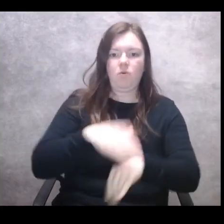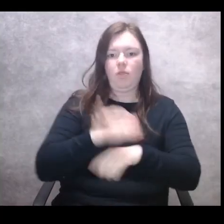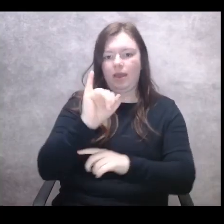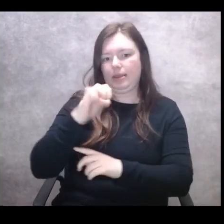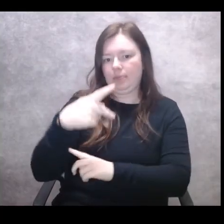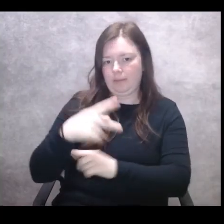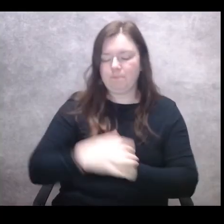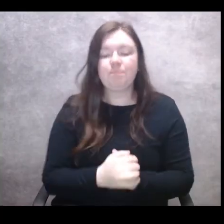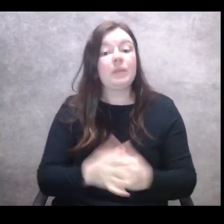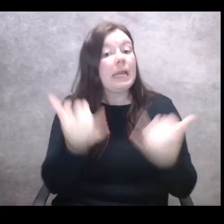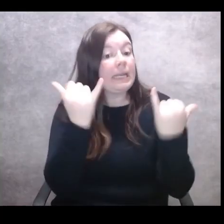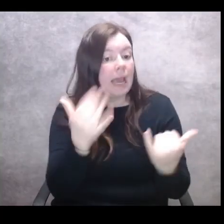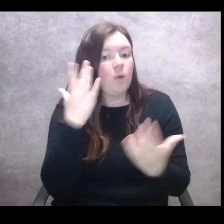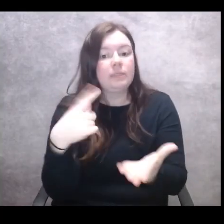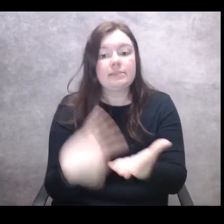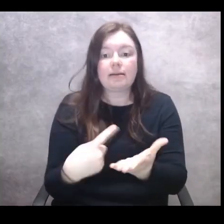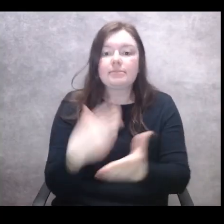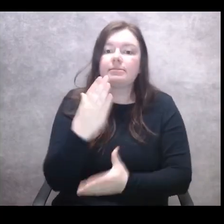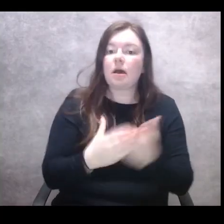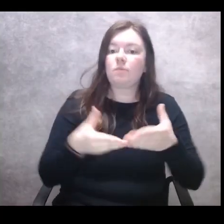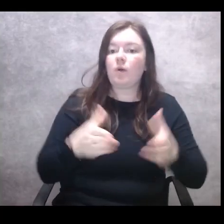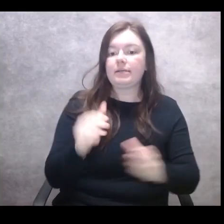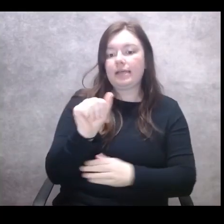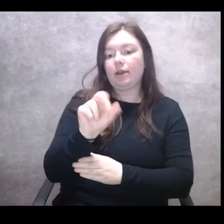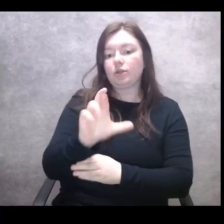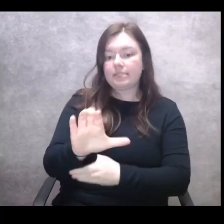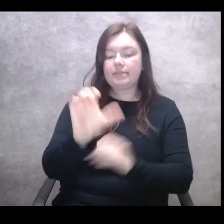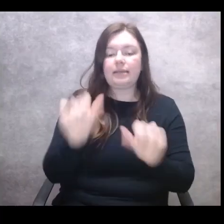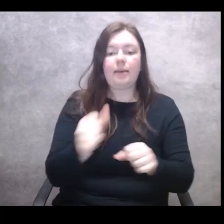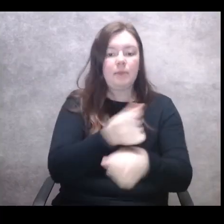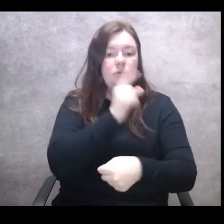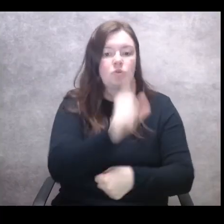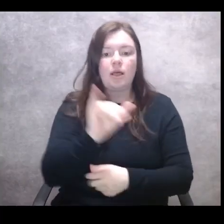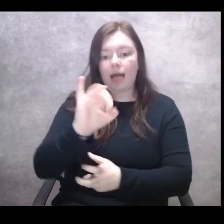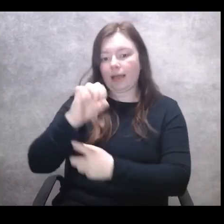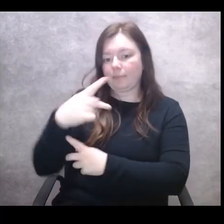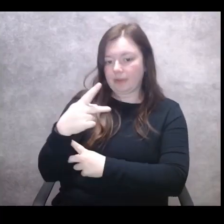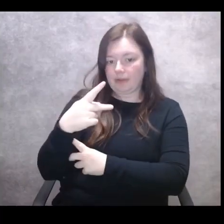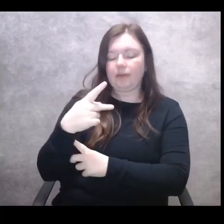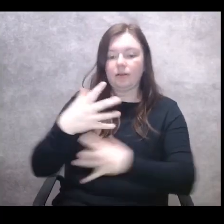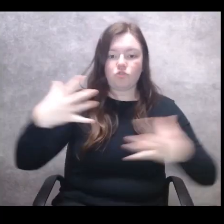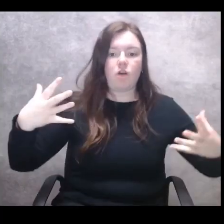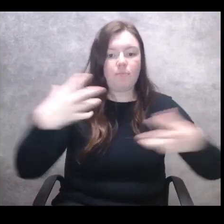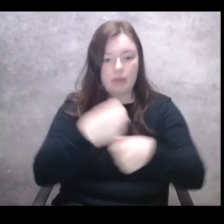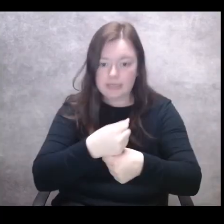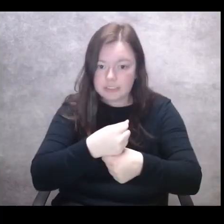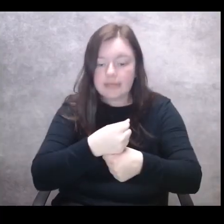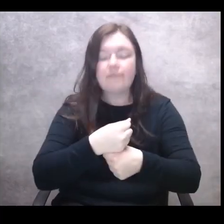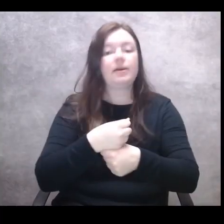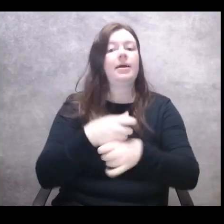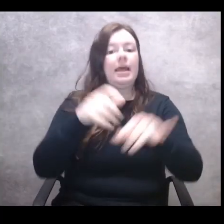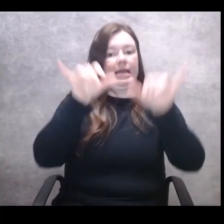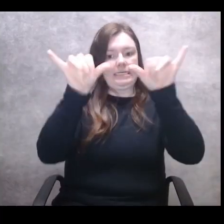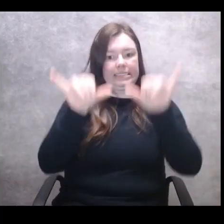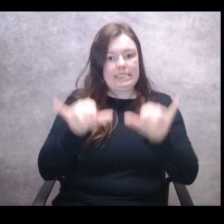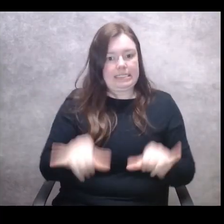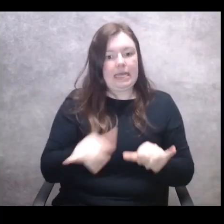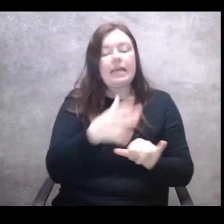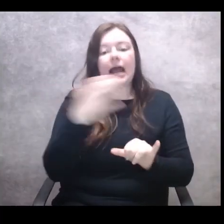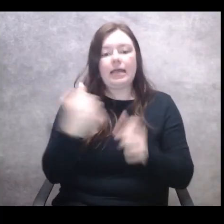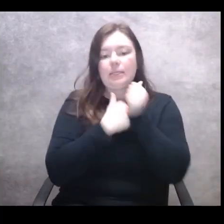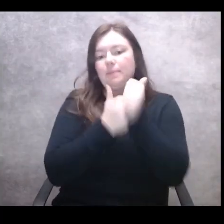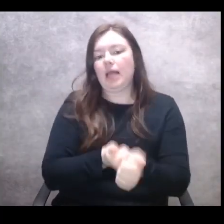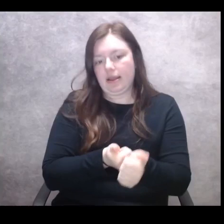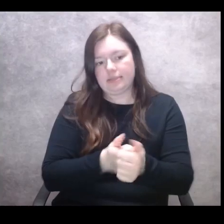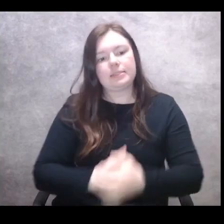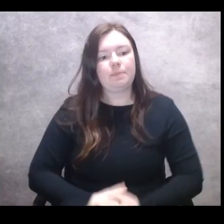IEP. Now, let's discuss some of the ways ARCs should ensure the IEP is comprehensive,